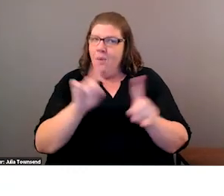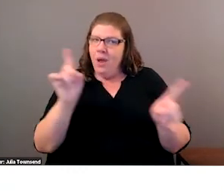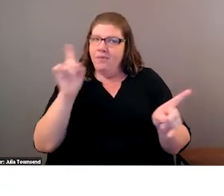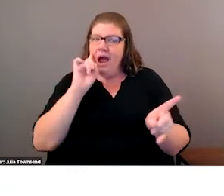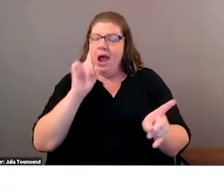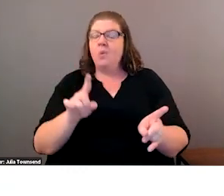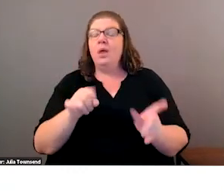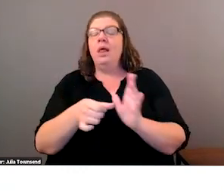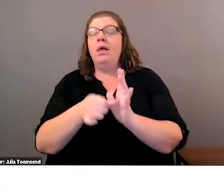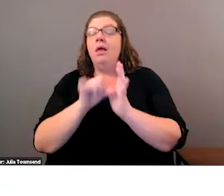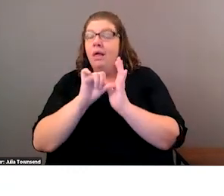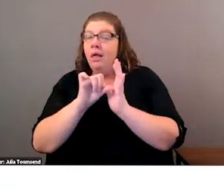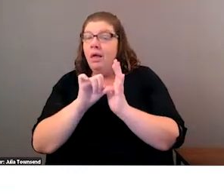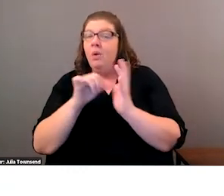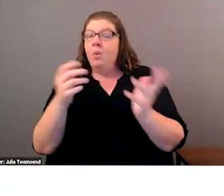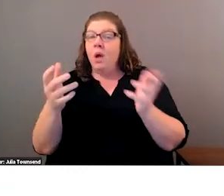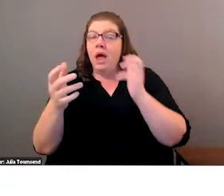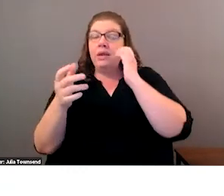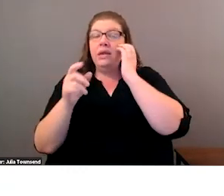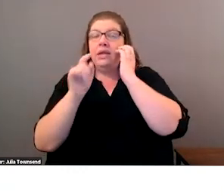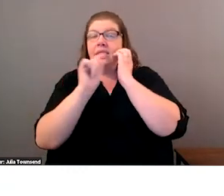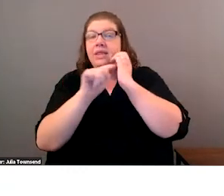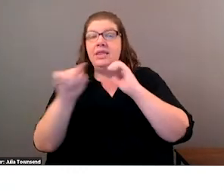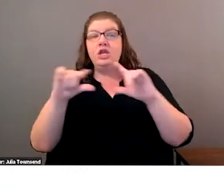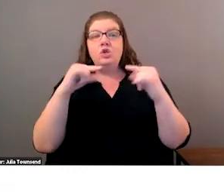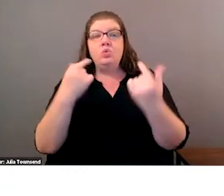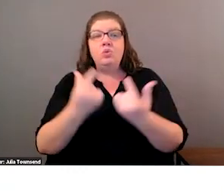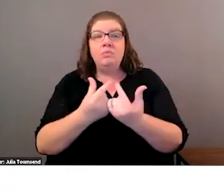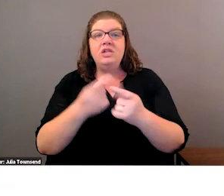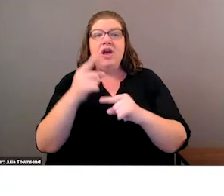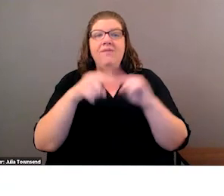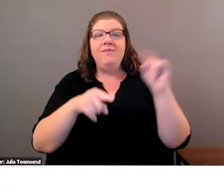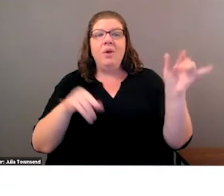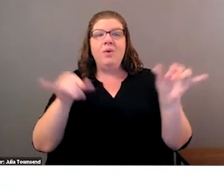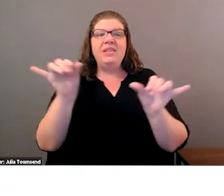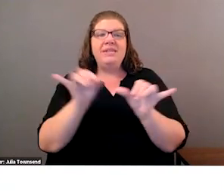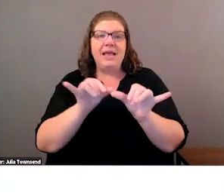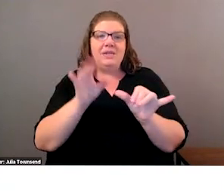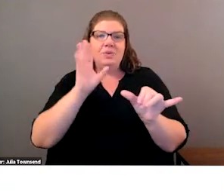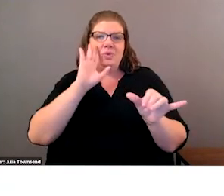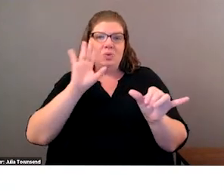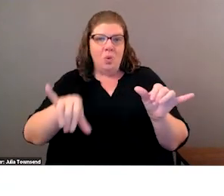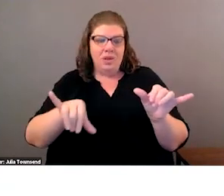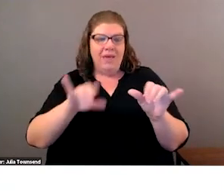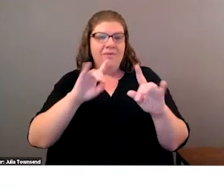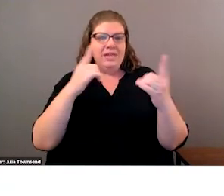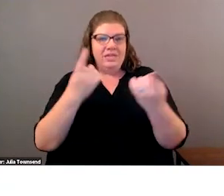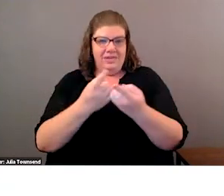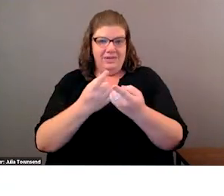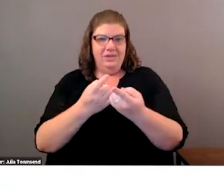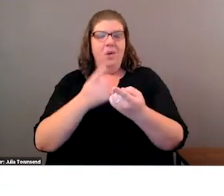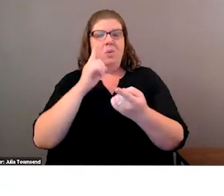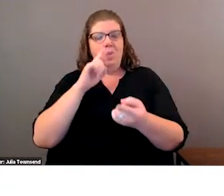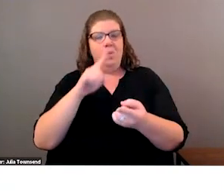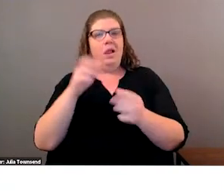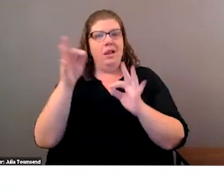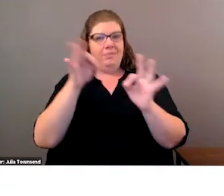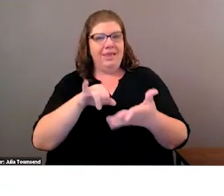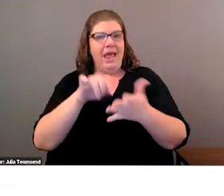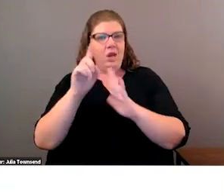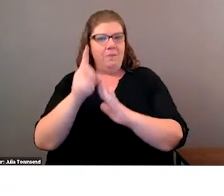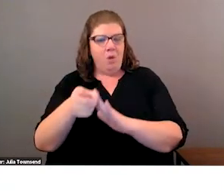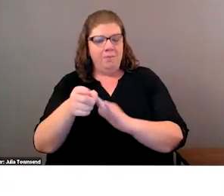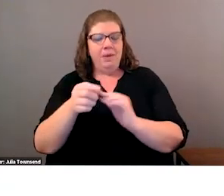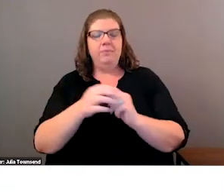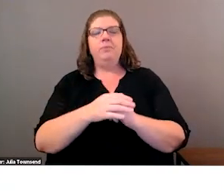that these groups are of various sizes, as we know in our district, and we are going to drill down a little bit in just a moment. But whether